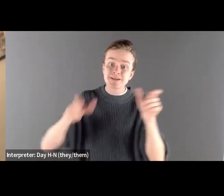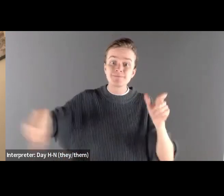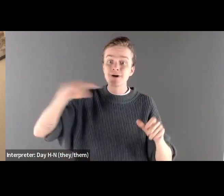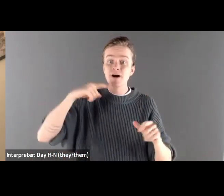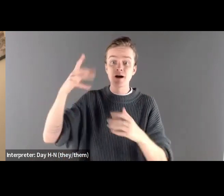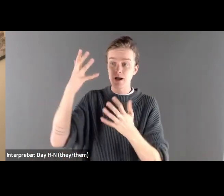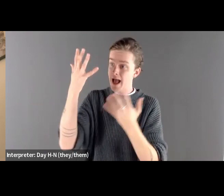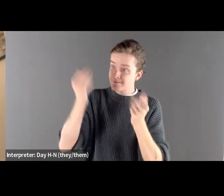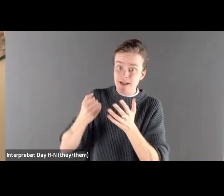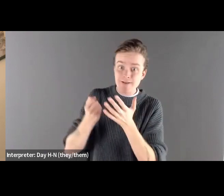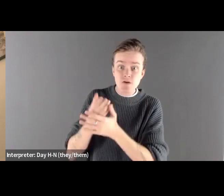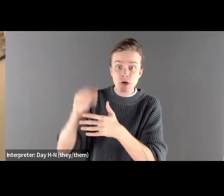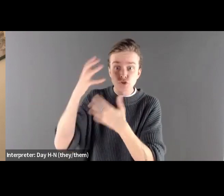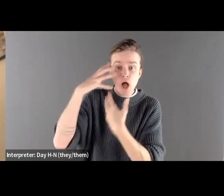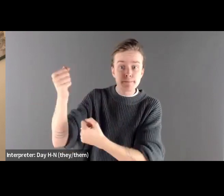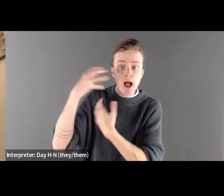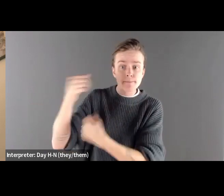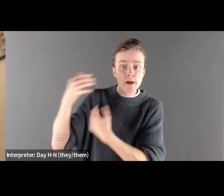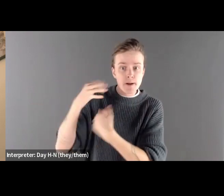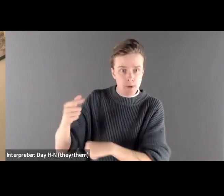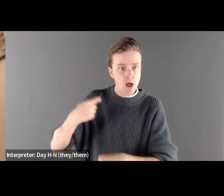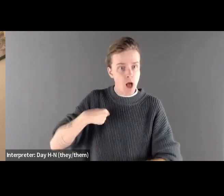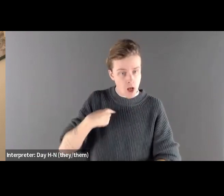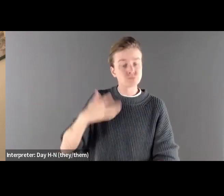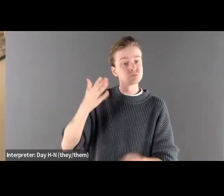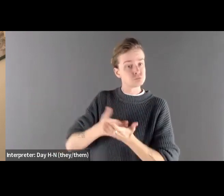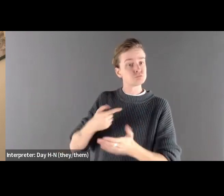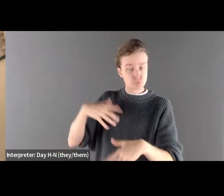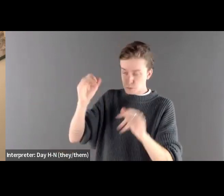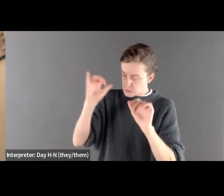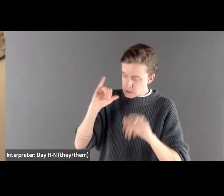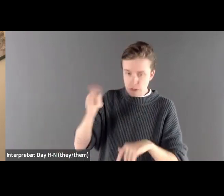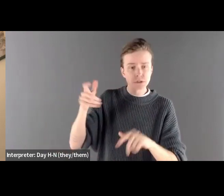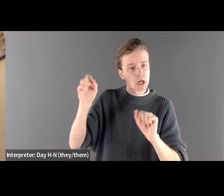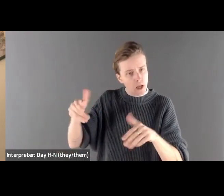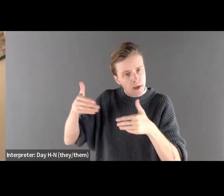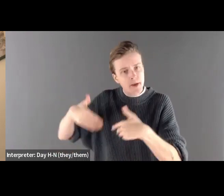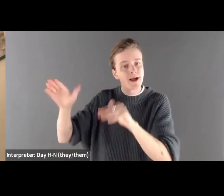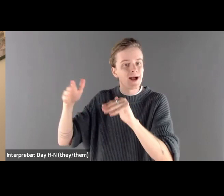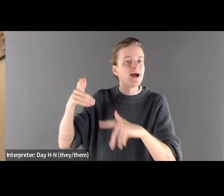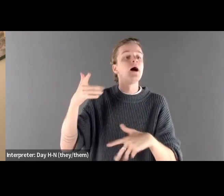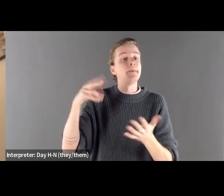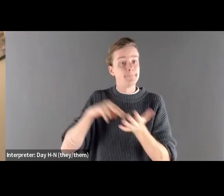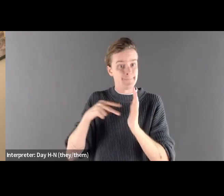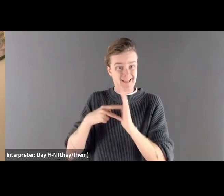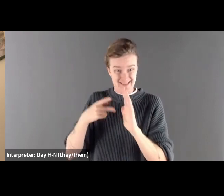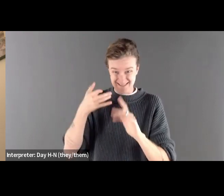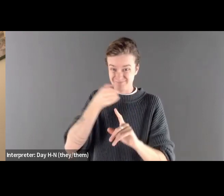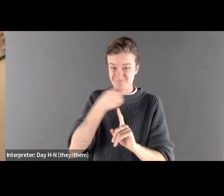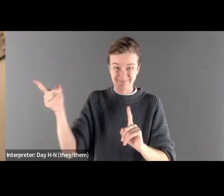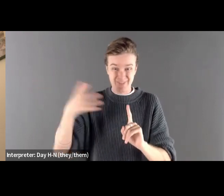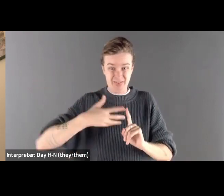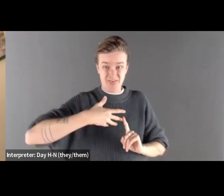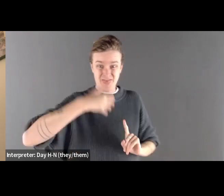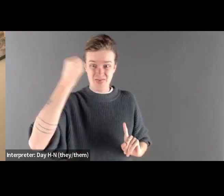example, social media or people's driver's licenses or other government databases. And this database is, in fact, crucial in order